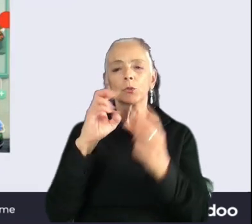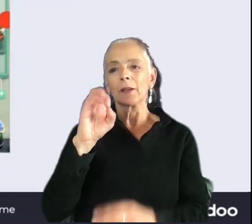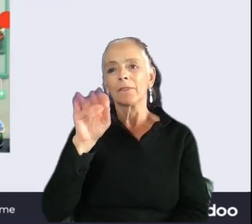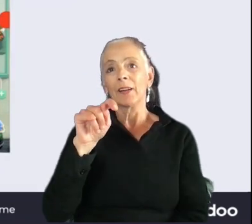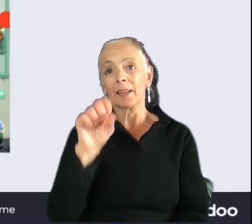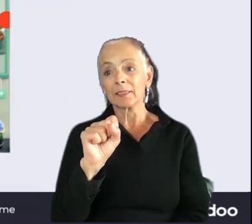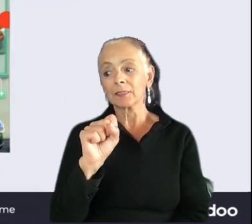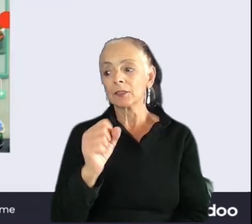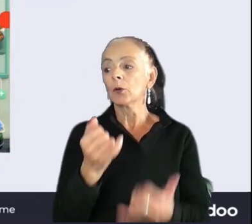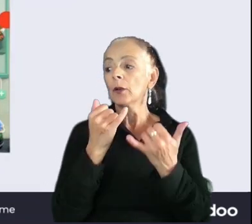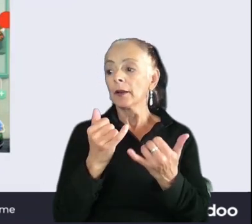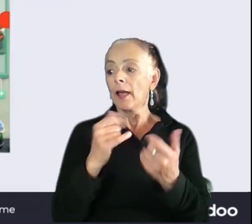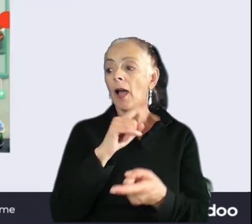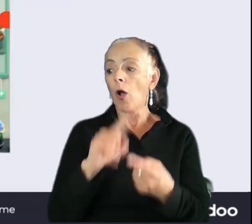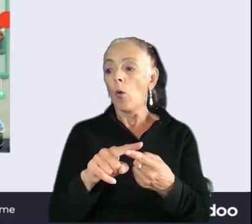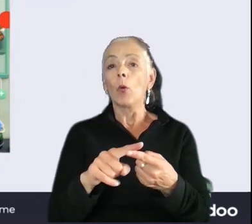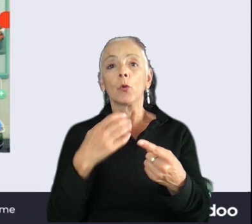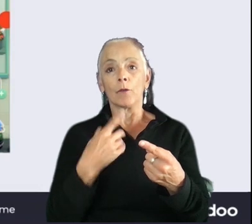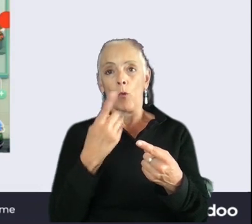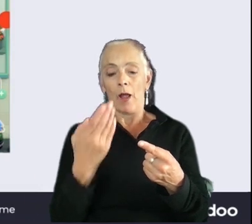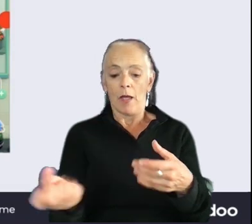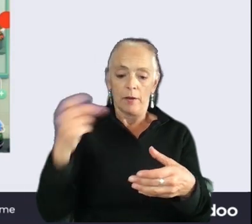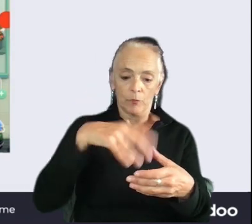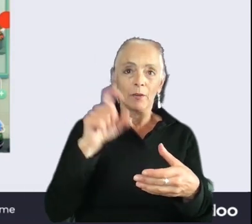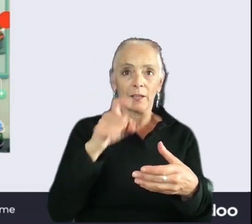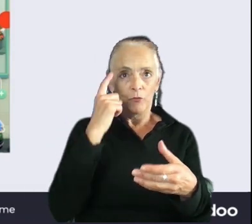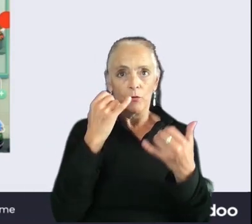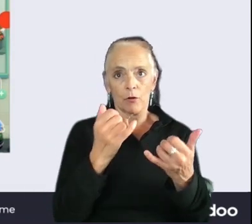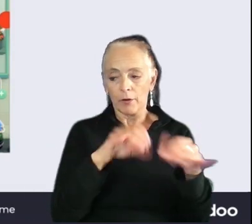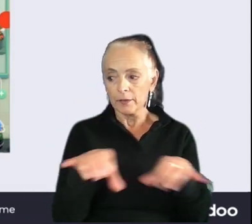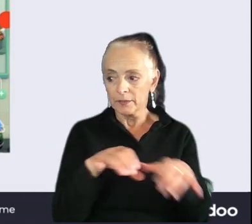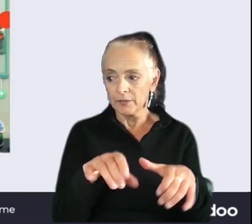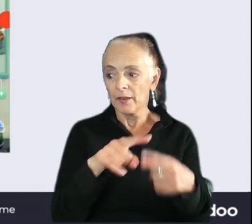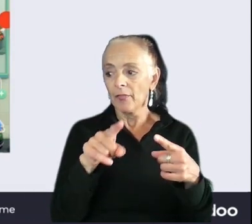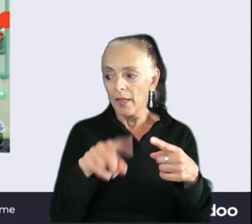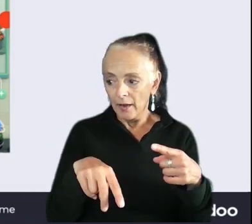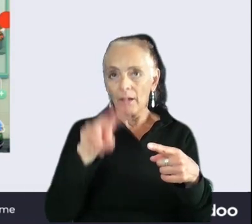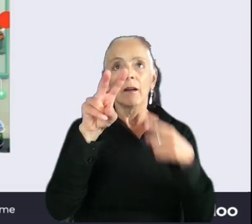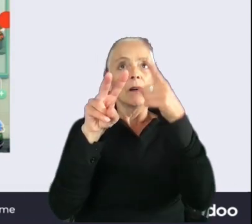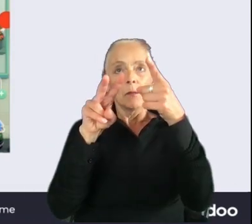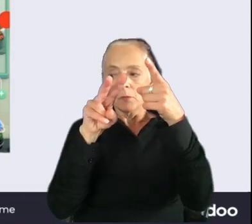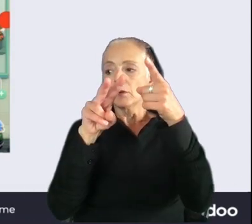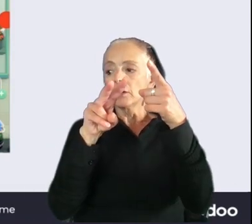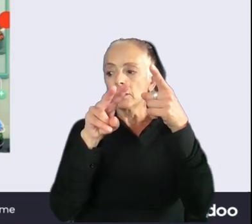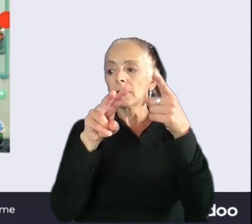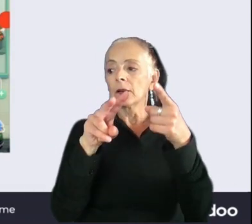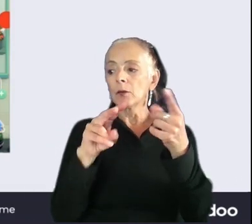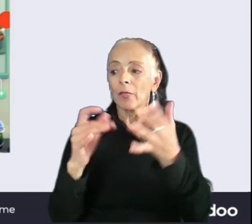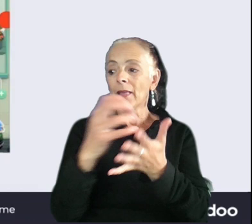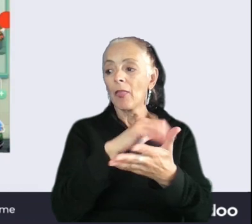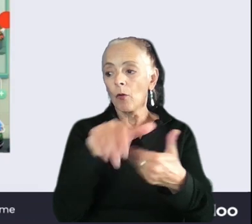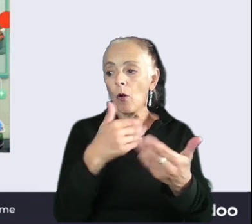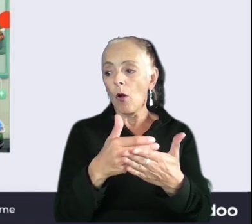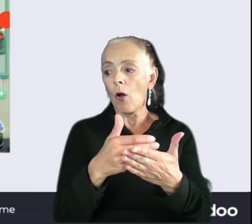when the player gets one item that is needed for the current objectives, I'll see a particle go to the top. And once all the items are gathered, they have a